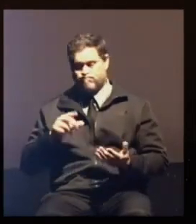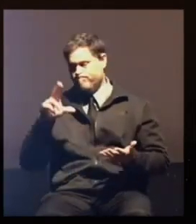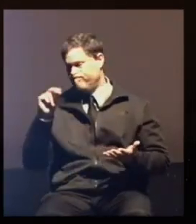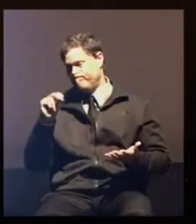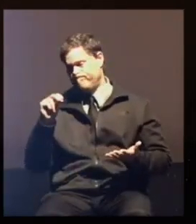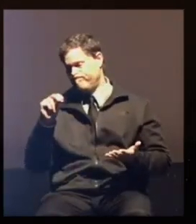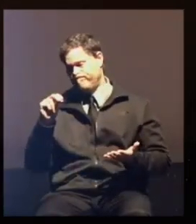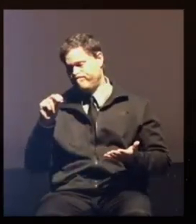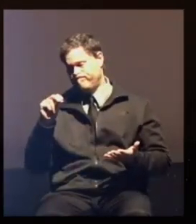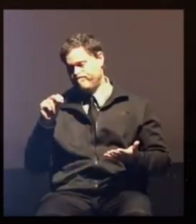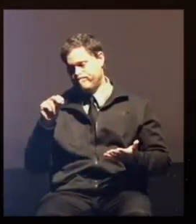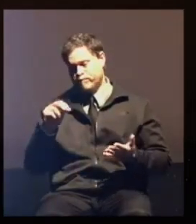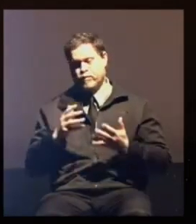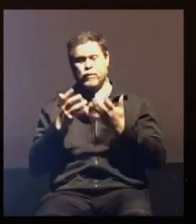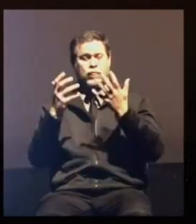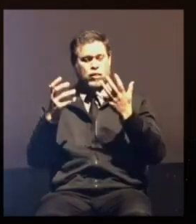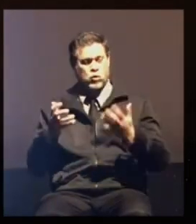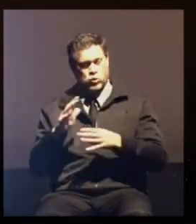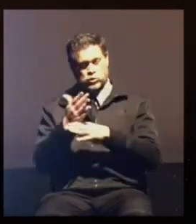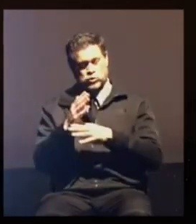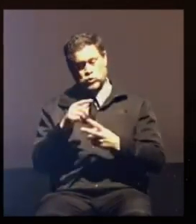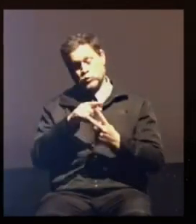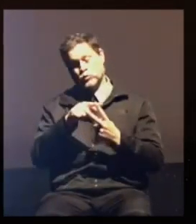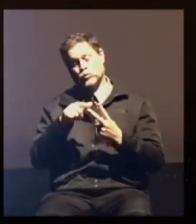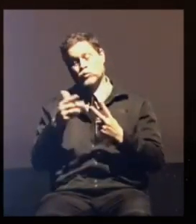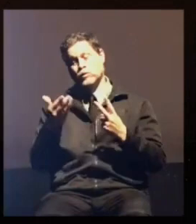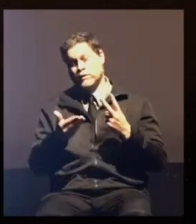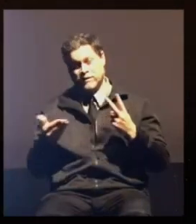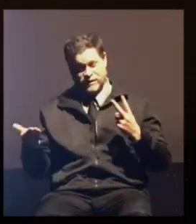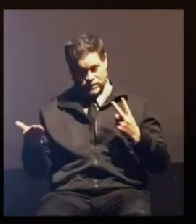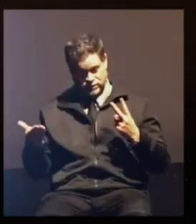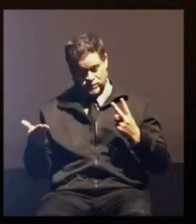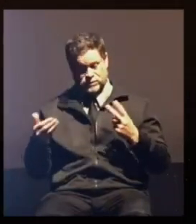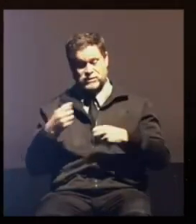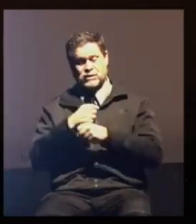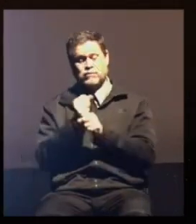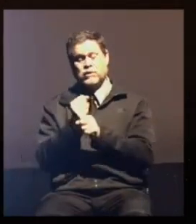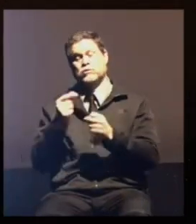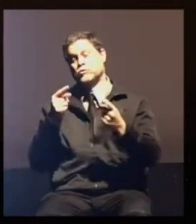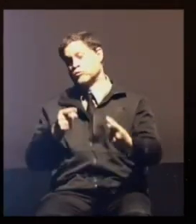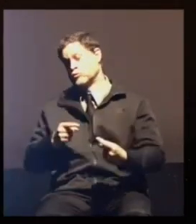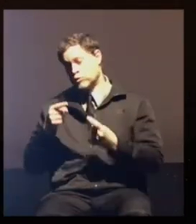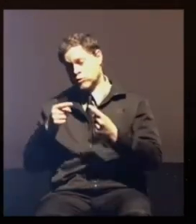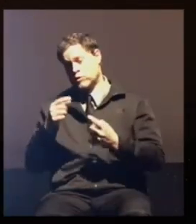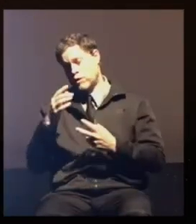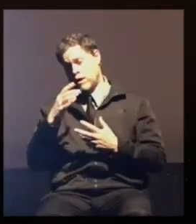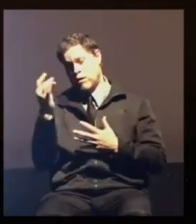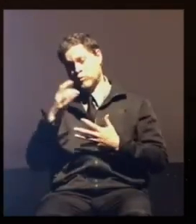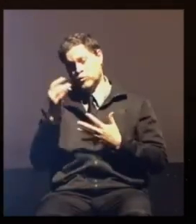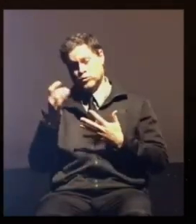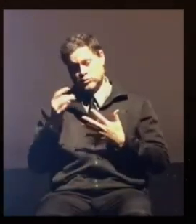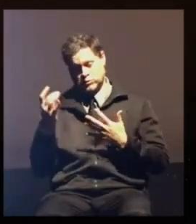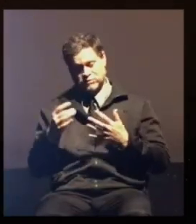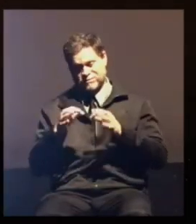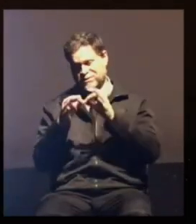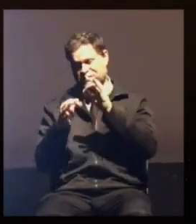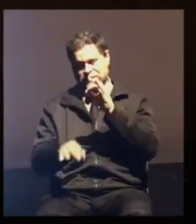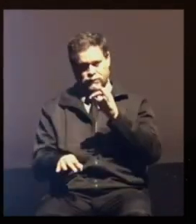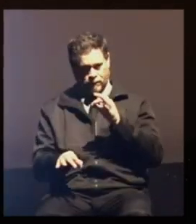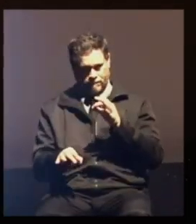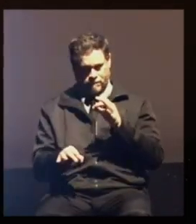No, but I want to share with you two things that could make the struggle optional. Very simple,